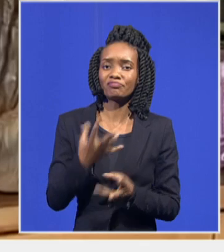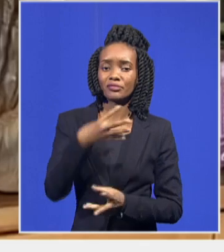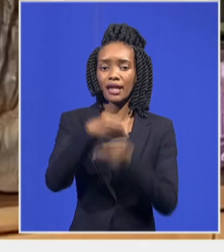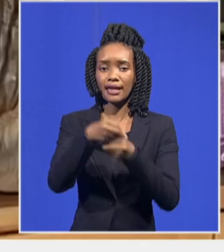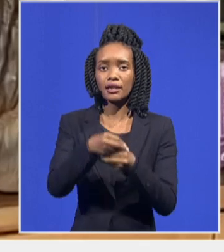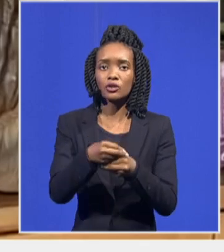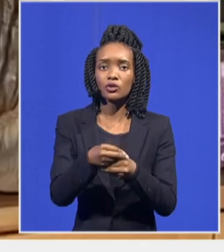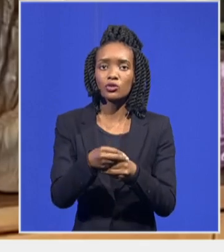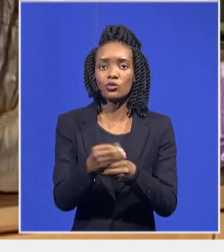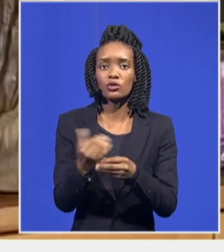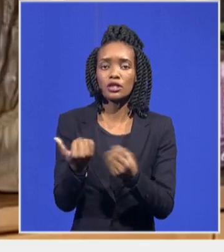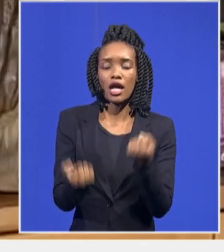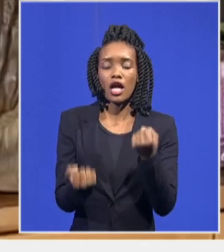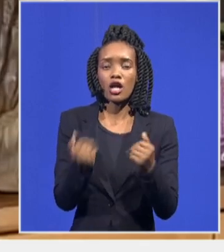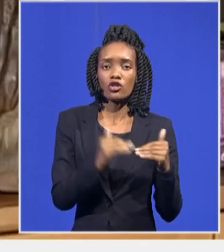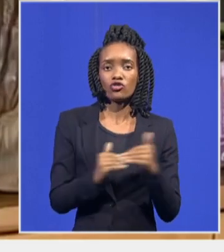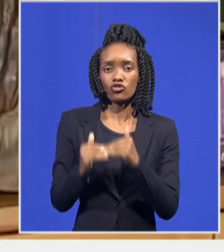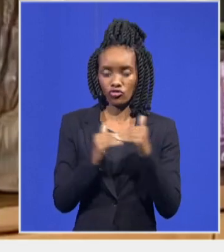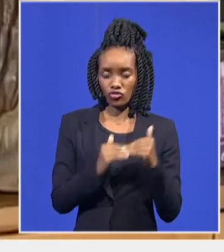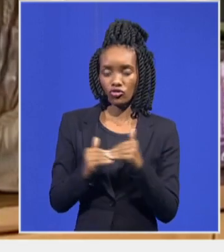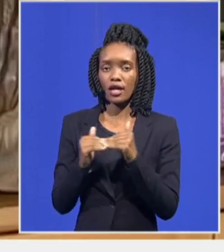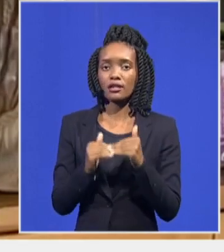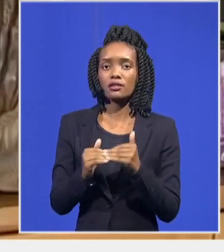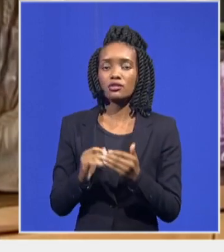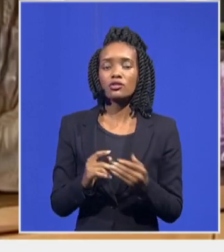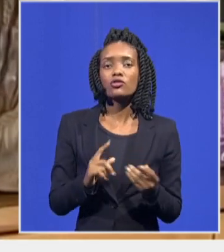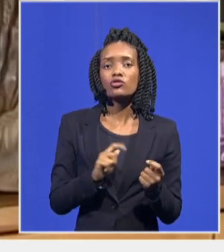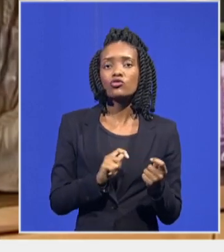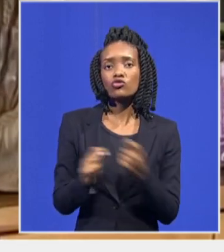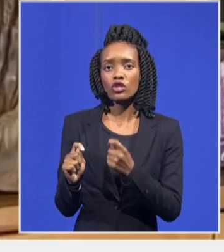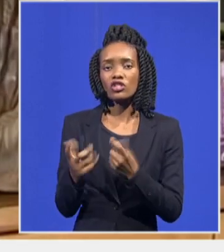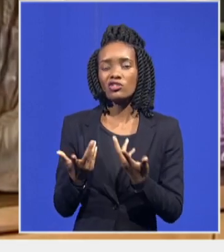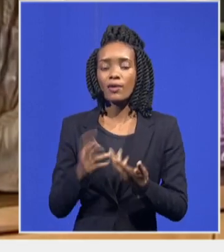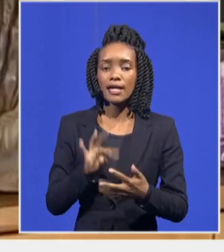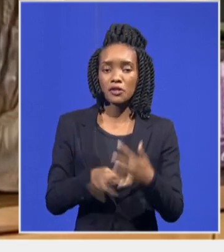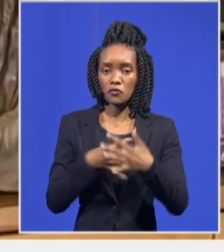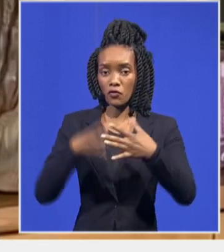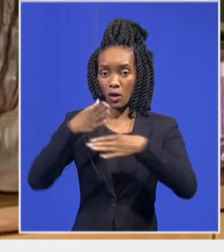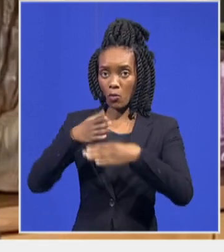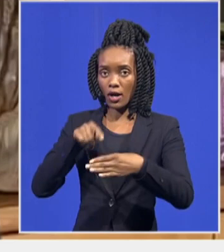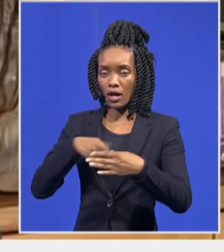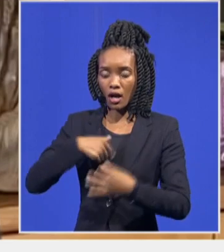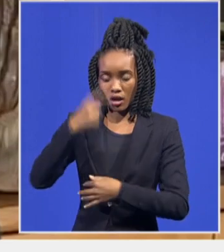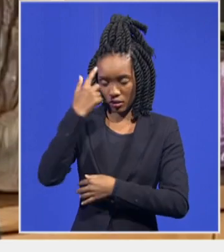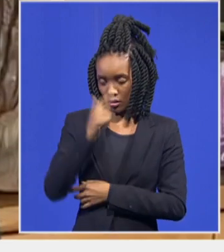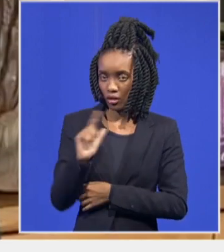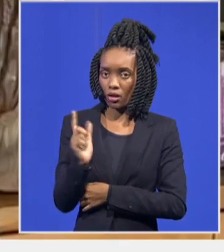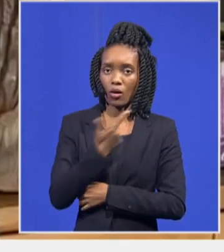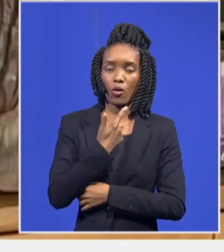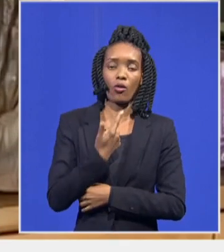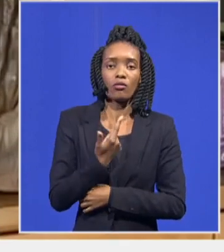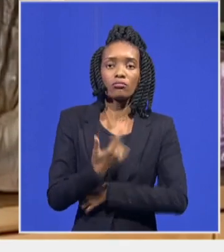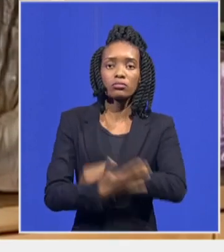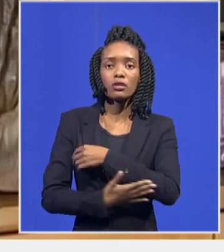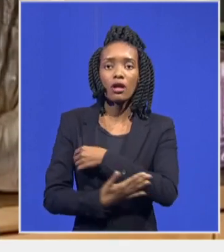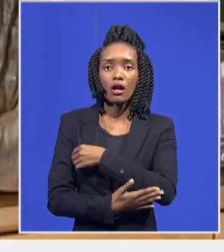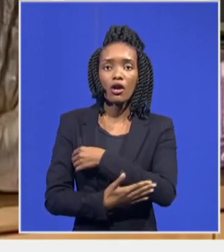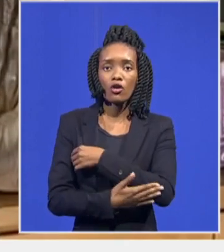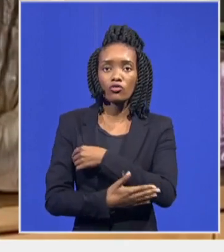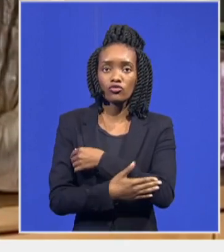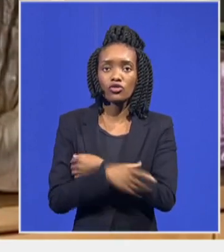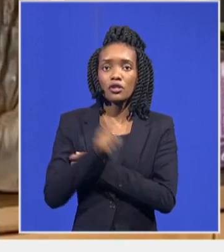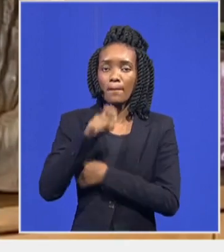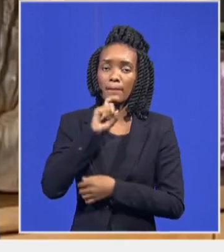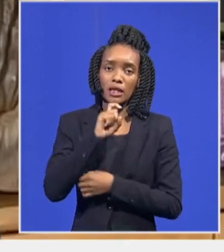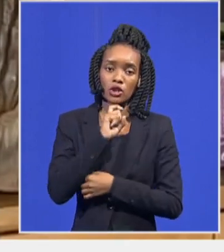just transition taxonomy, would be the framework that I think all in the country should utilize for